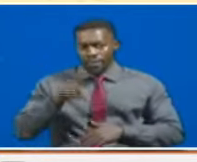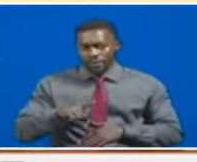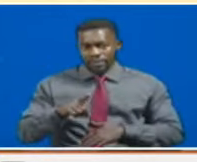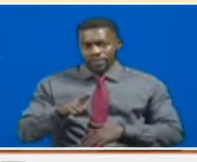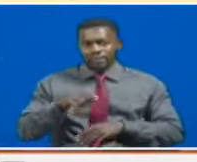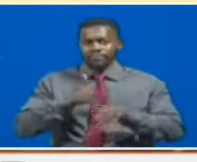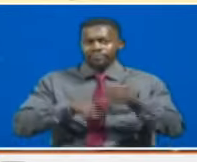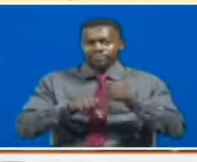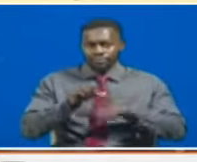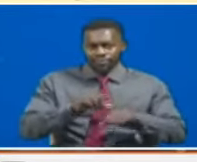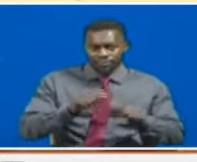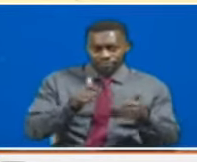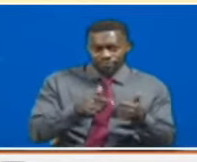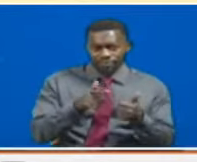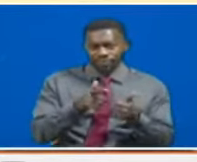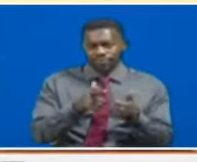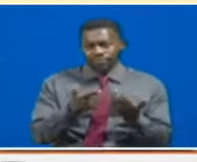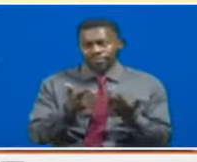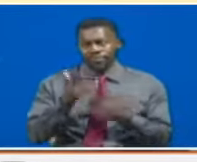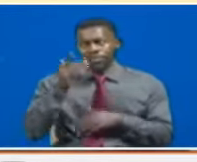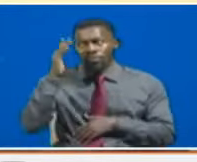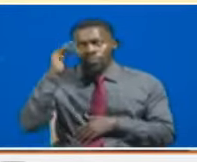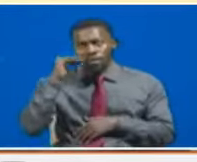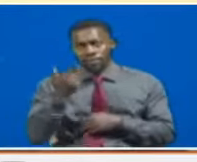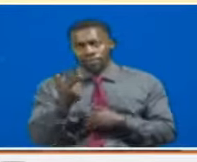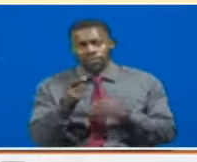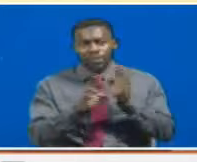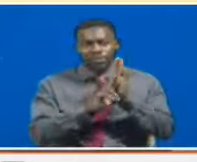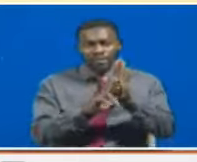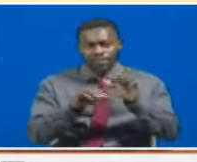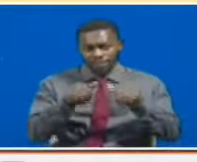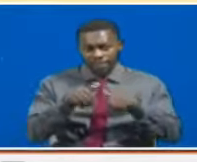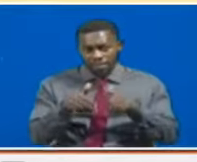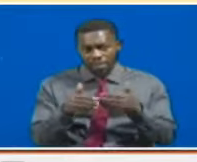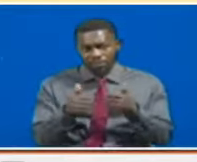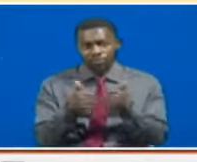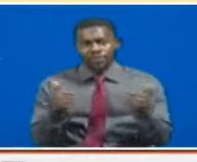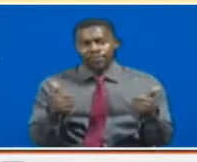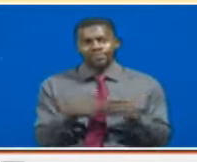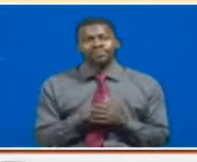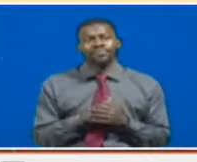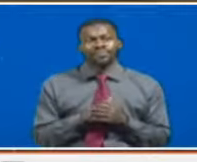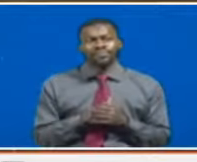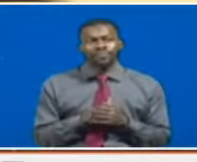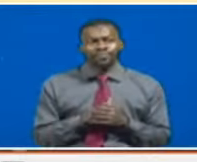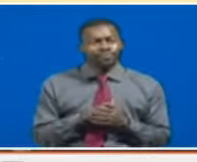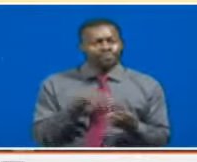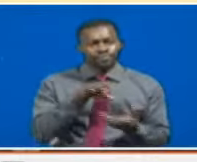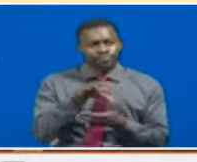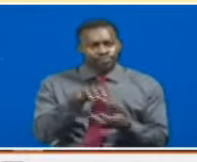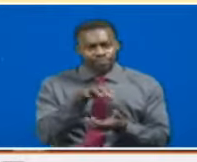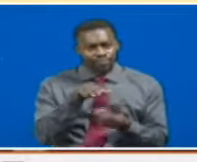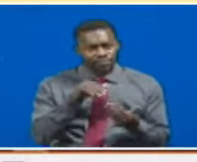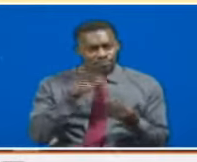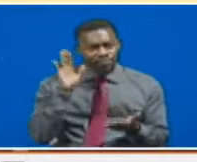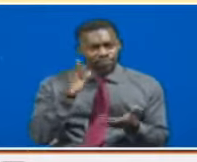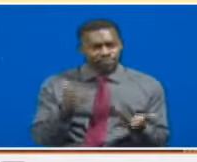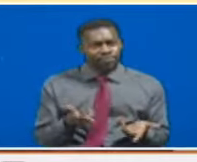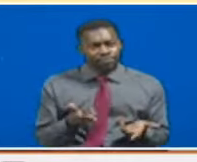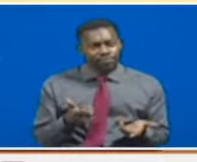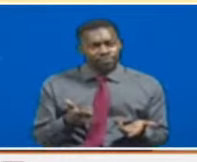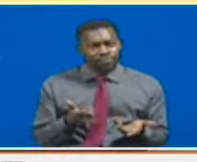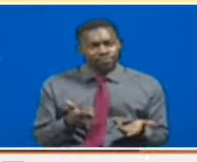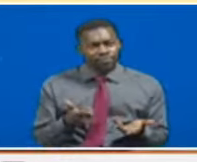of it, can you please represent farmers and represent them well? Ni mchanganyiko mpaka ya kama masamati ya